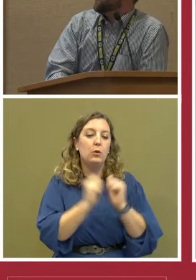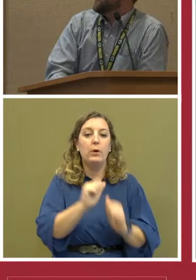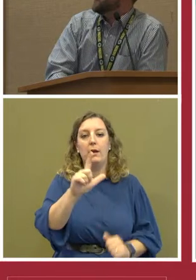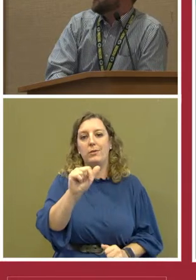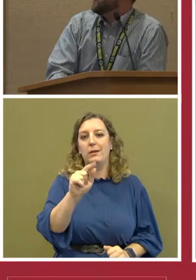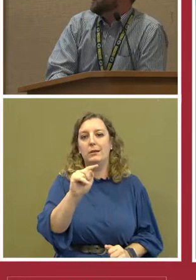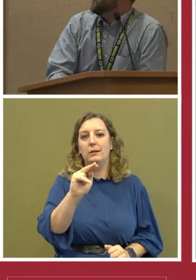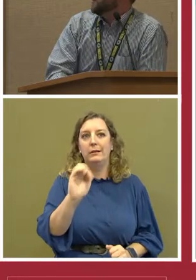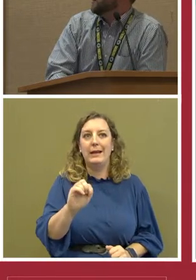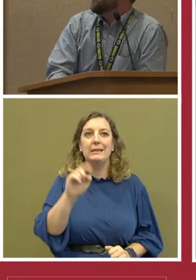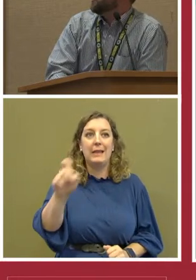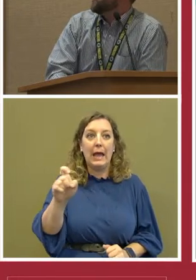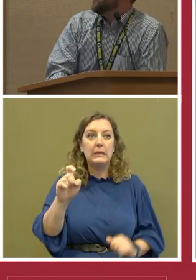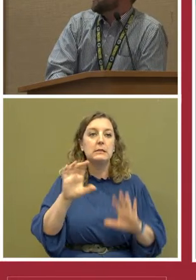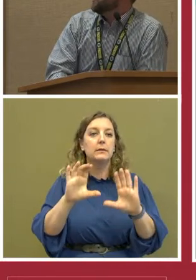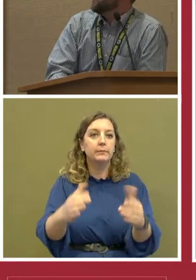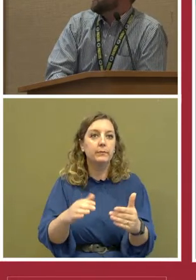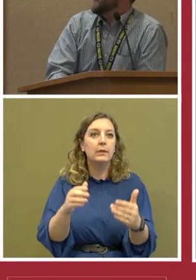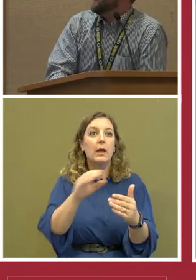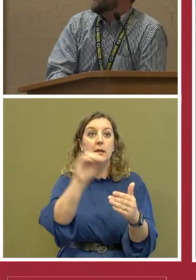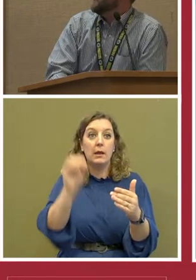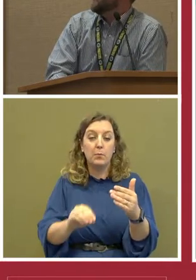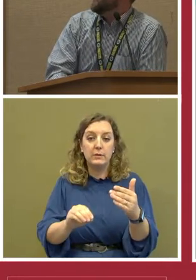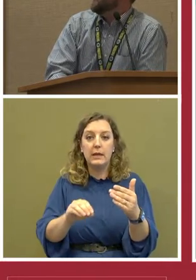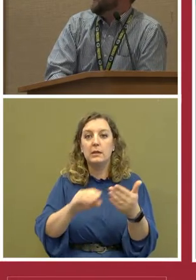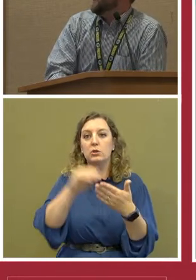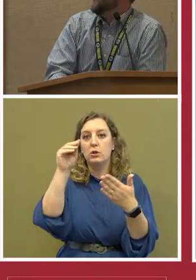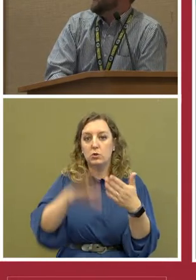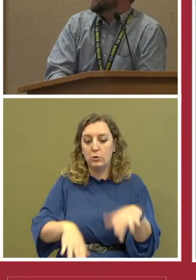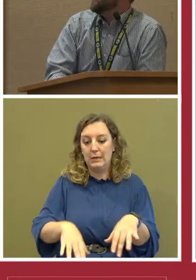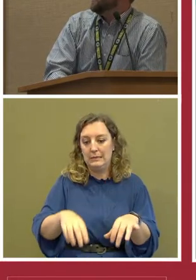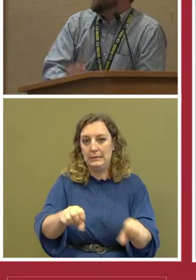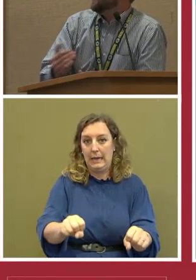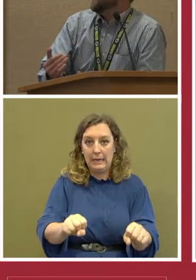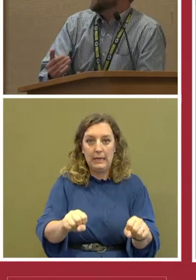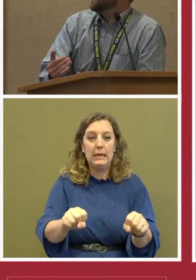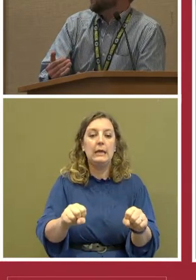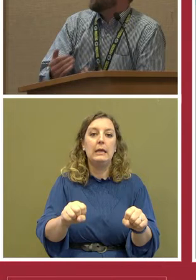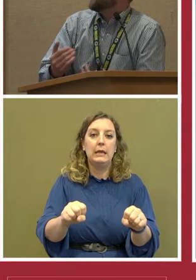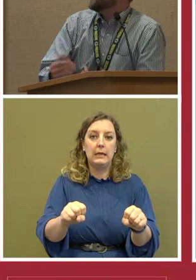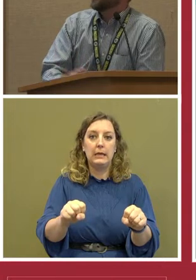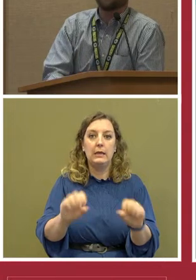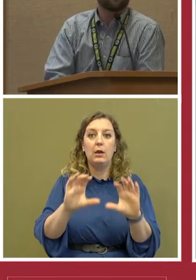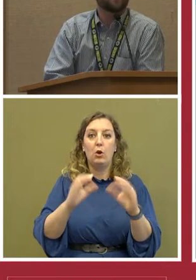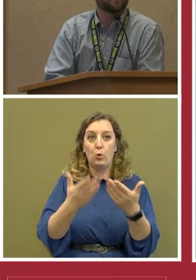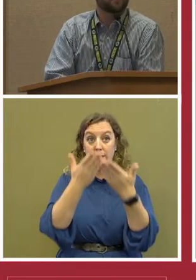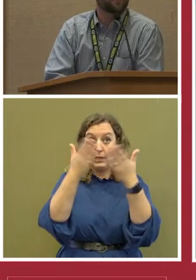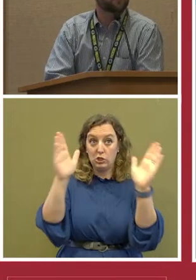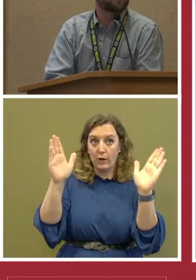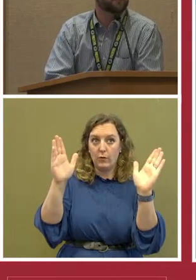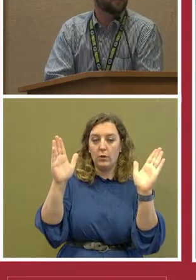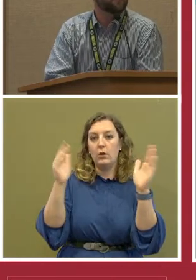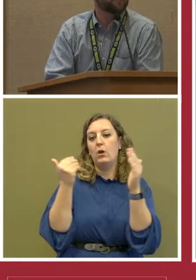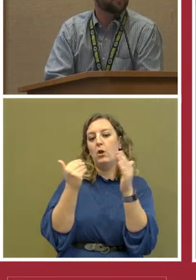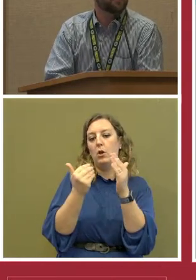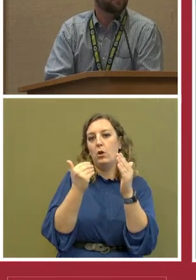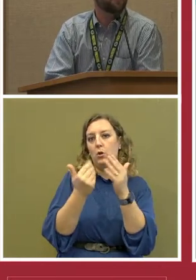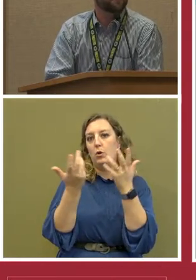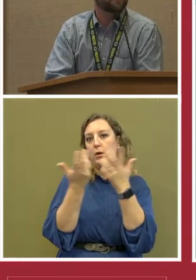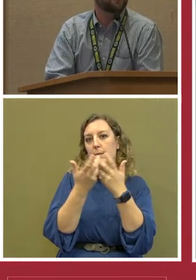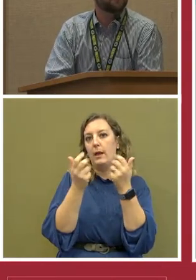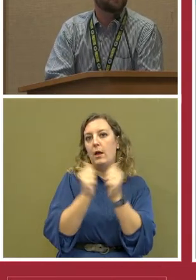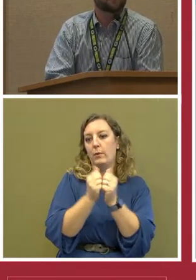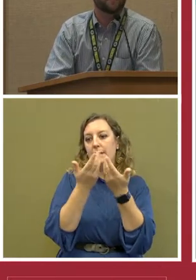Latinx population, the percentage of students taking a course in general is close to in line with our